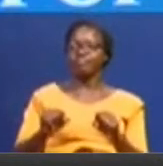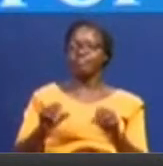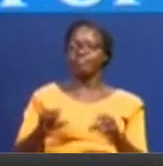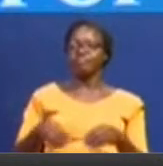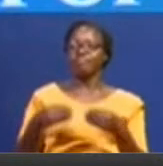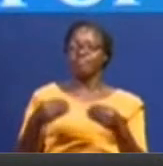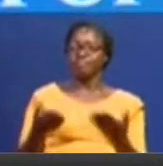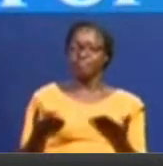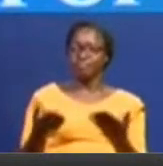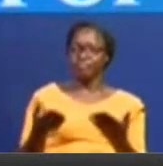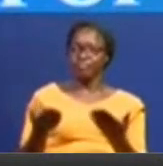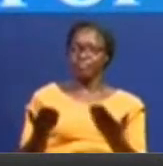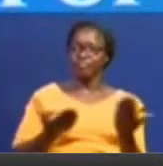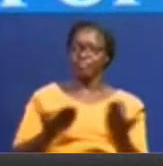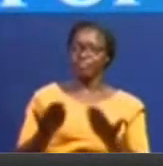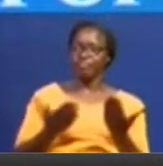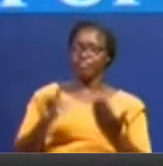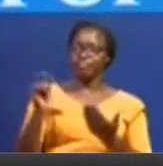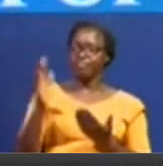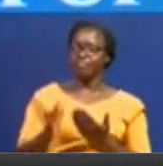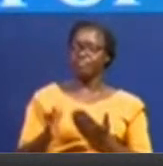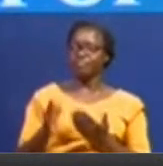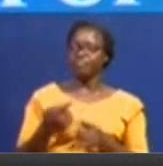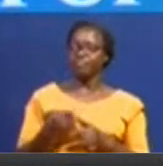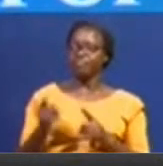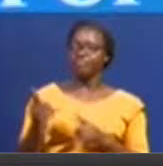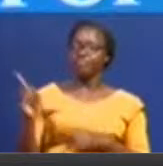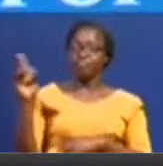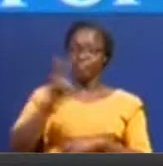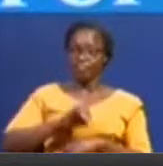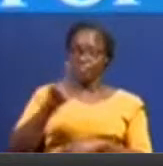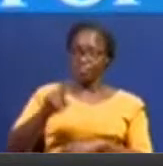offered our services to the people of Kenya, but on the